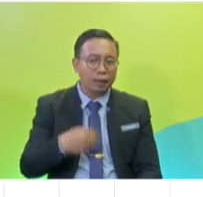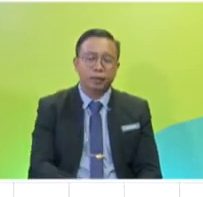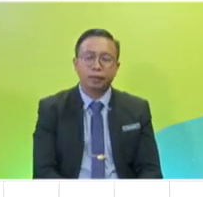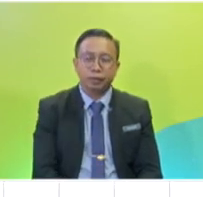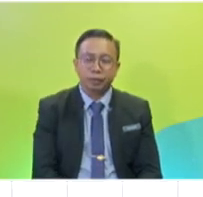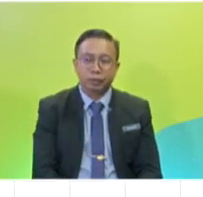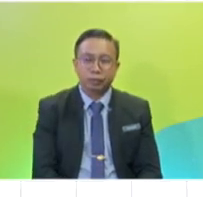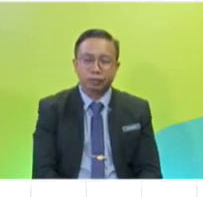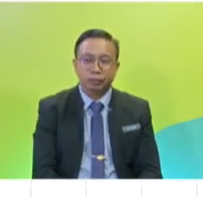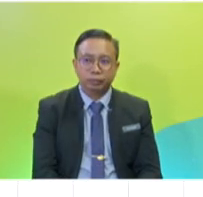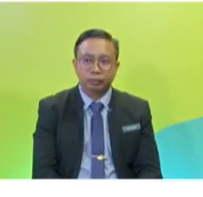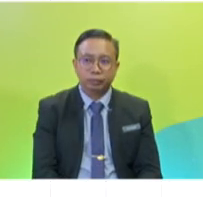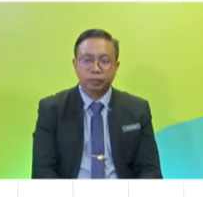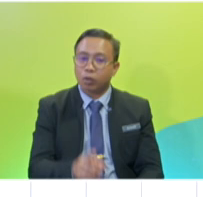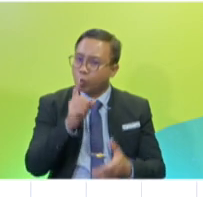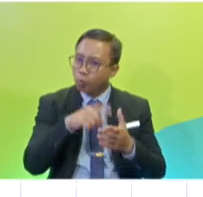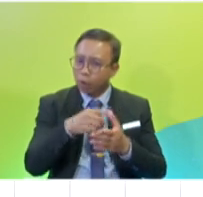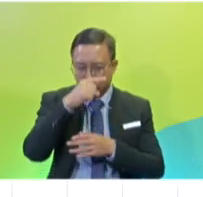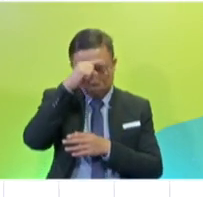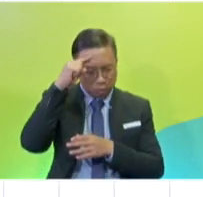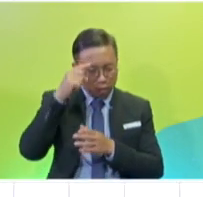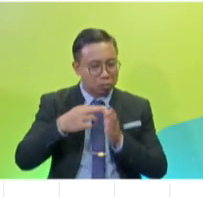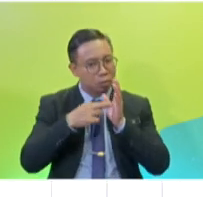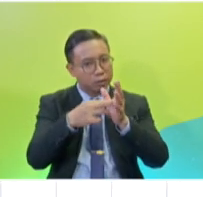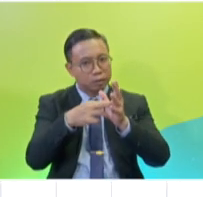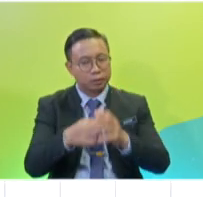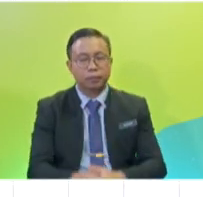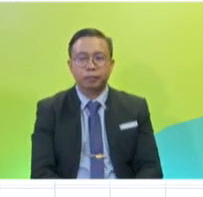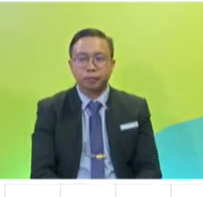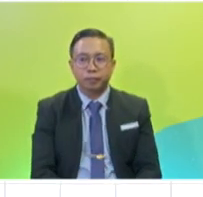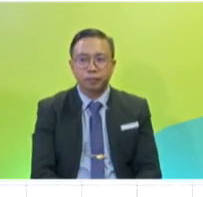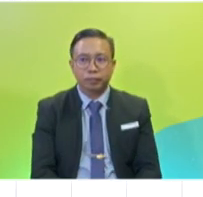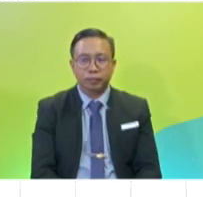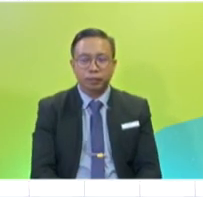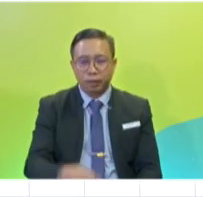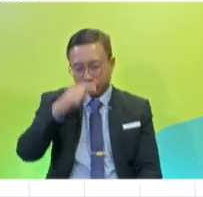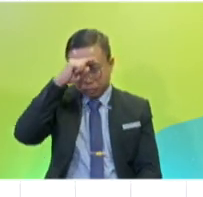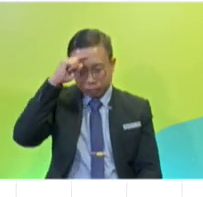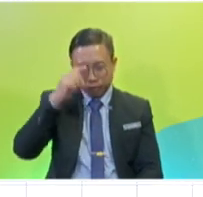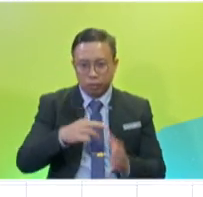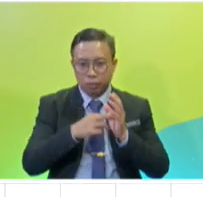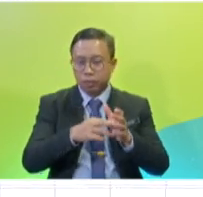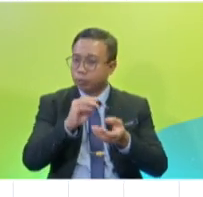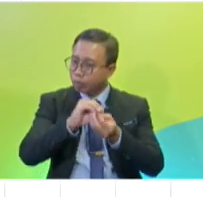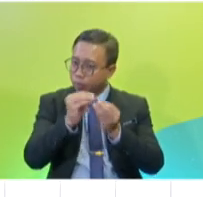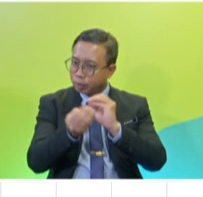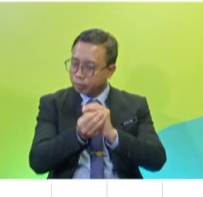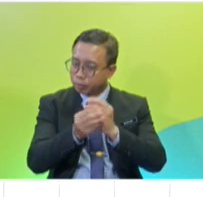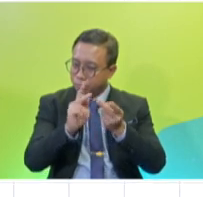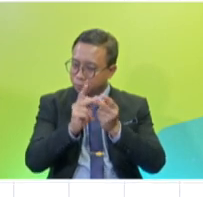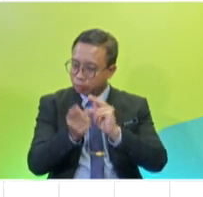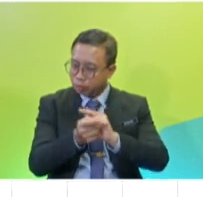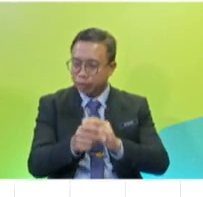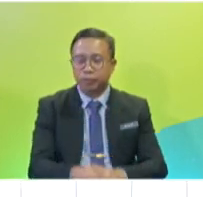choices. Yeah. So, Shu, what does black color represent, Shu? Black represents problem.